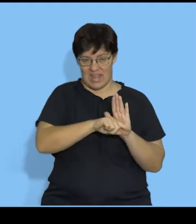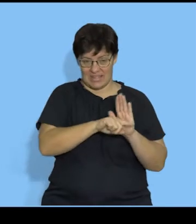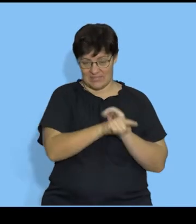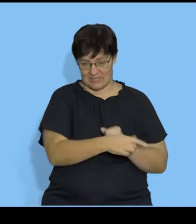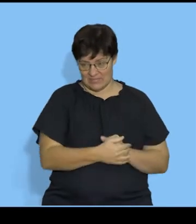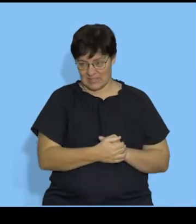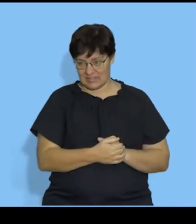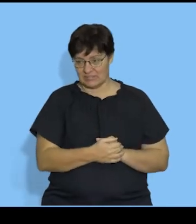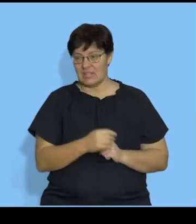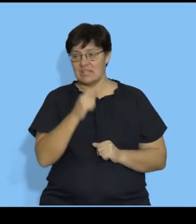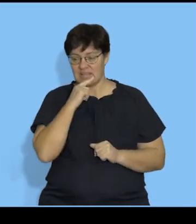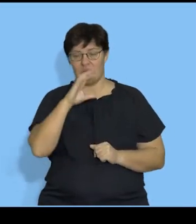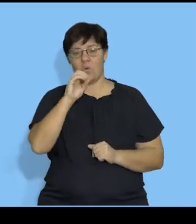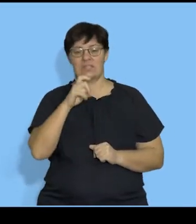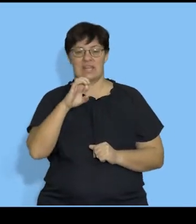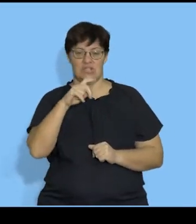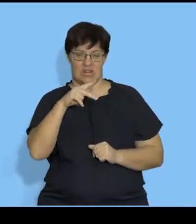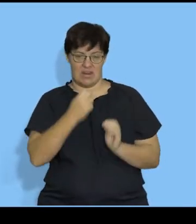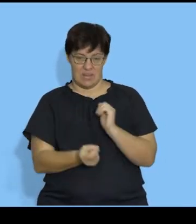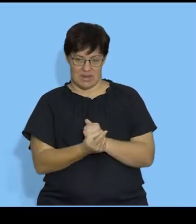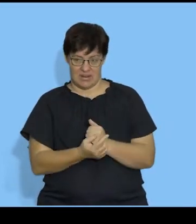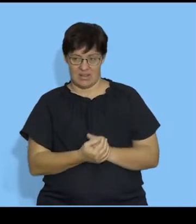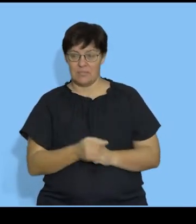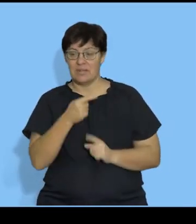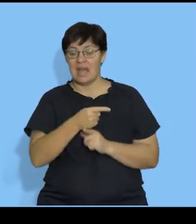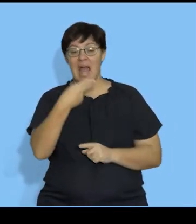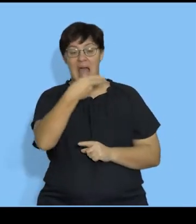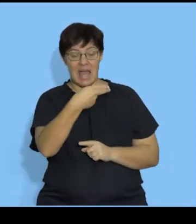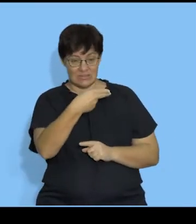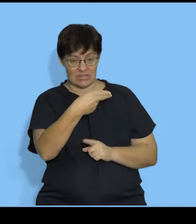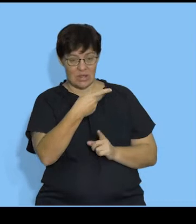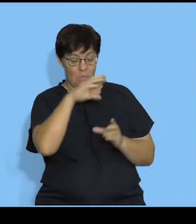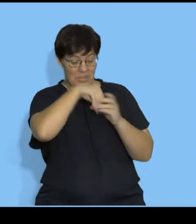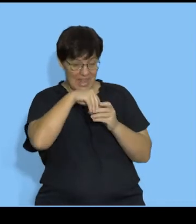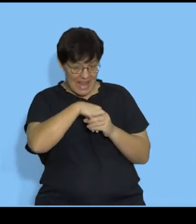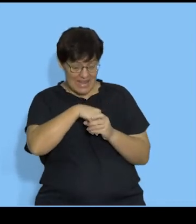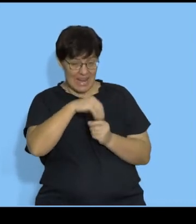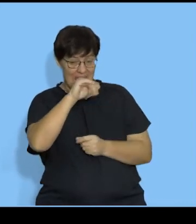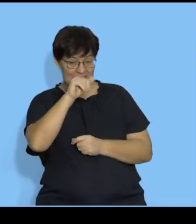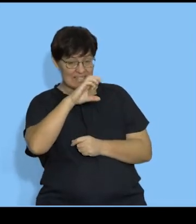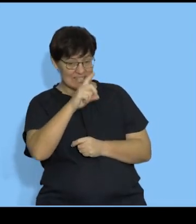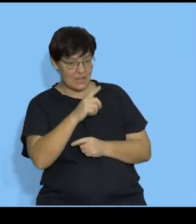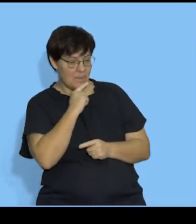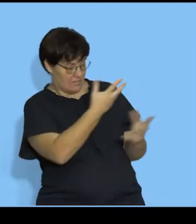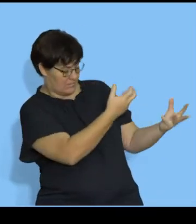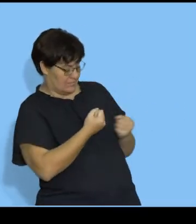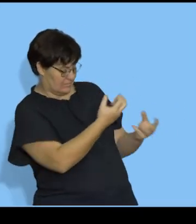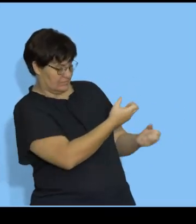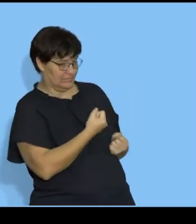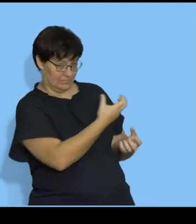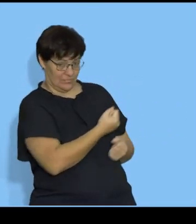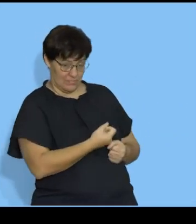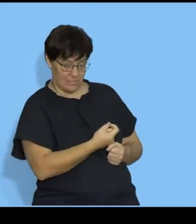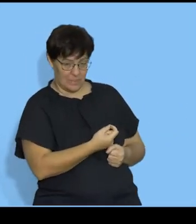reducing agent is oxidation, while the hydrogen in the acid, very, very important, is the oxidizing agent, because